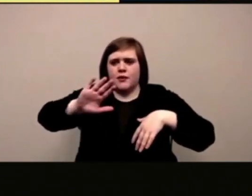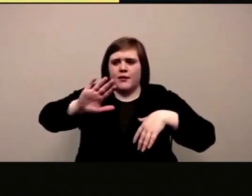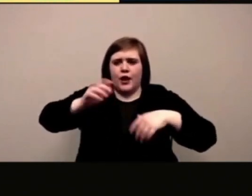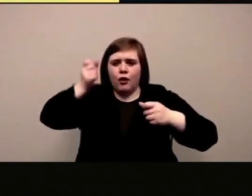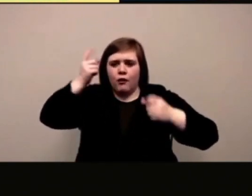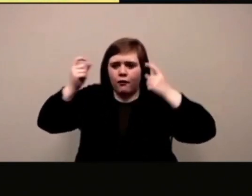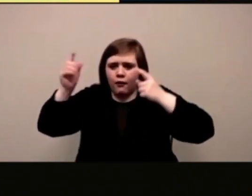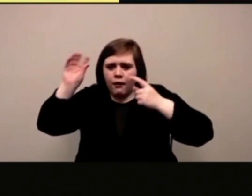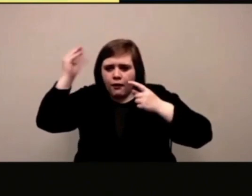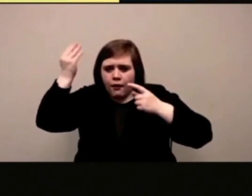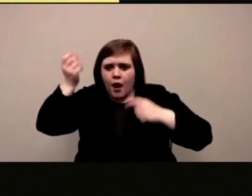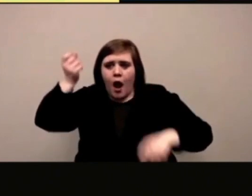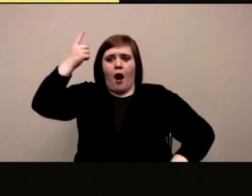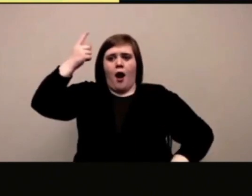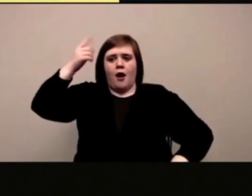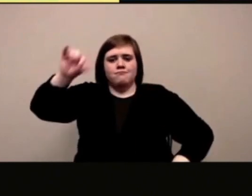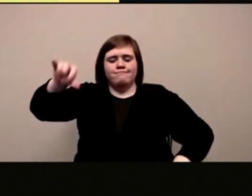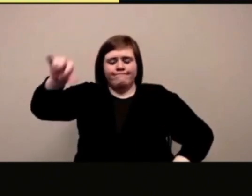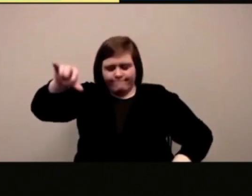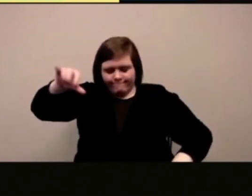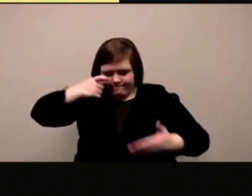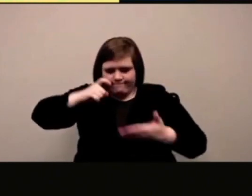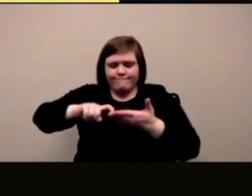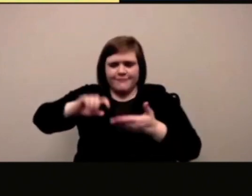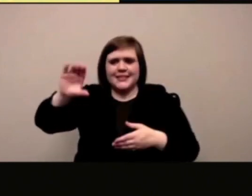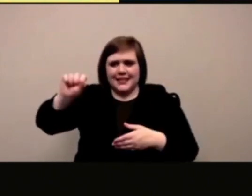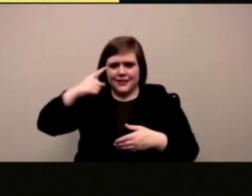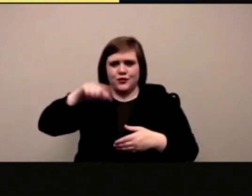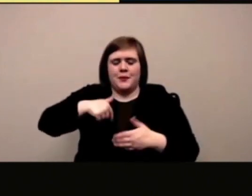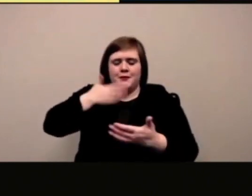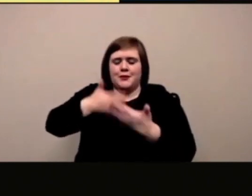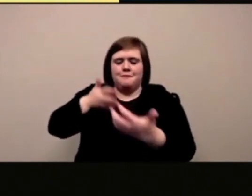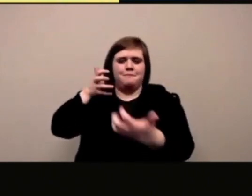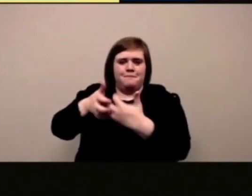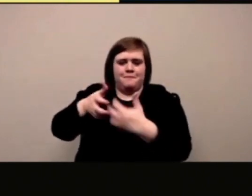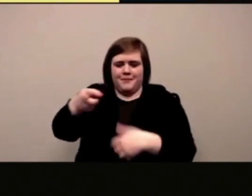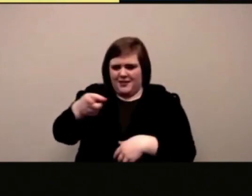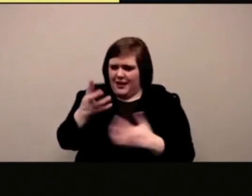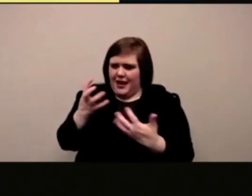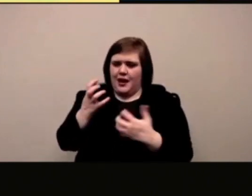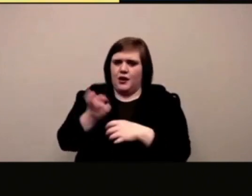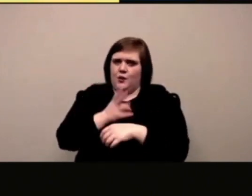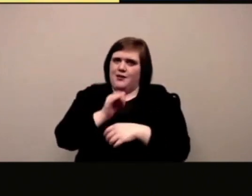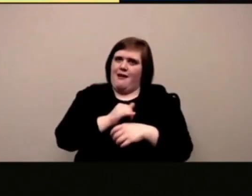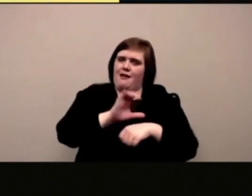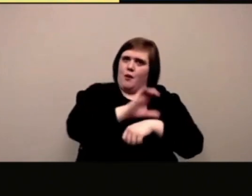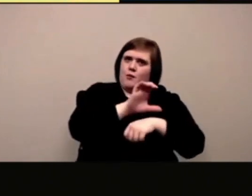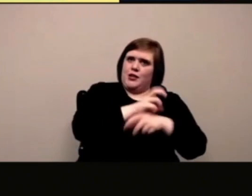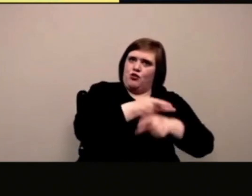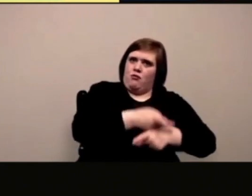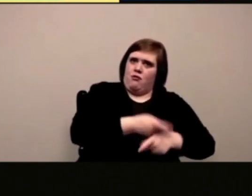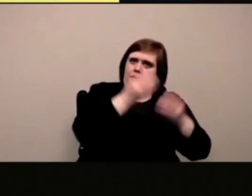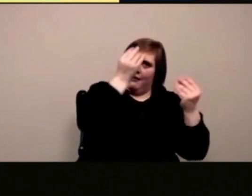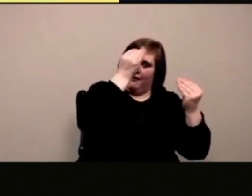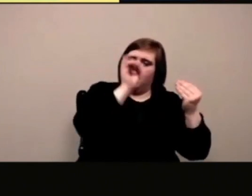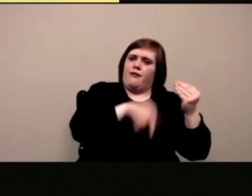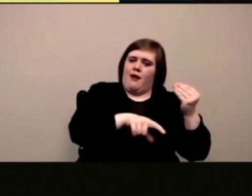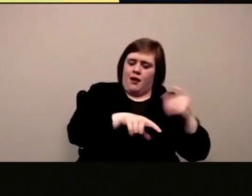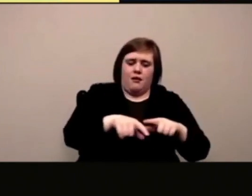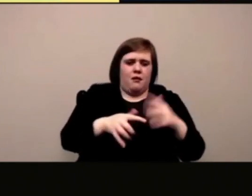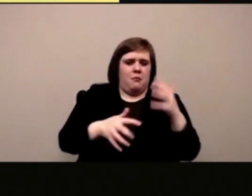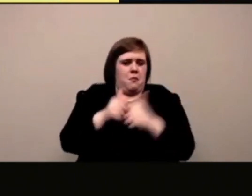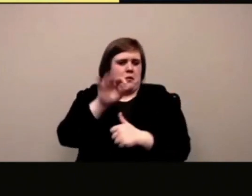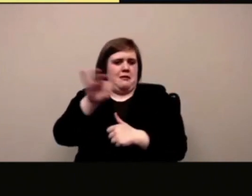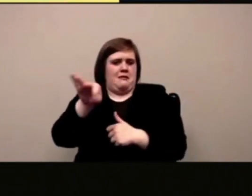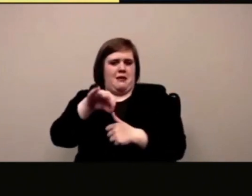That moment where they were like, okay, yes, CS is for me, or yes, I see myself using computational thinking. It definitely, I would say 99% of those